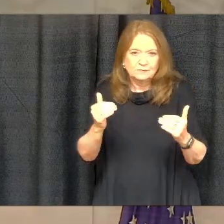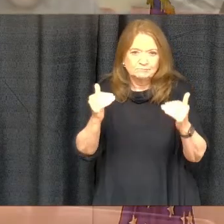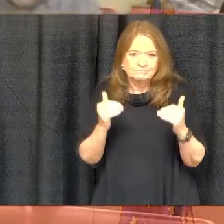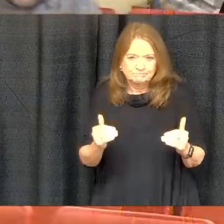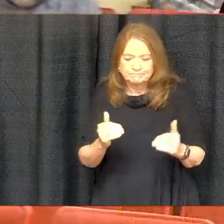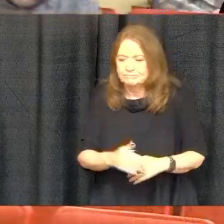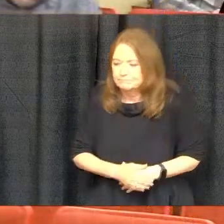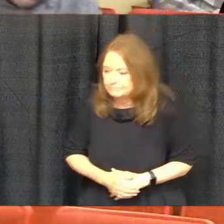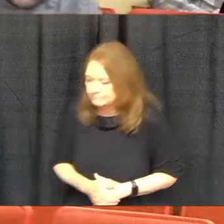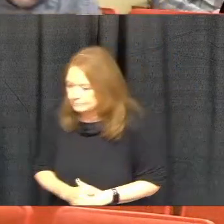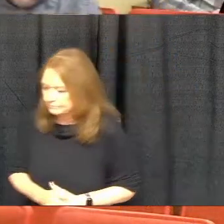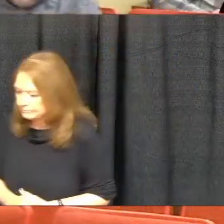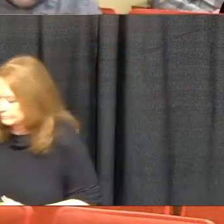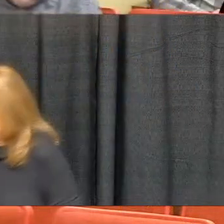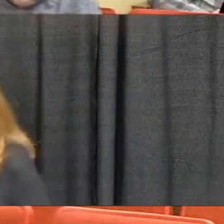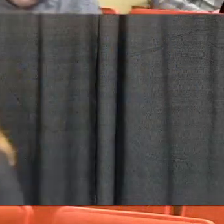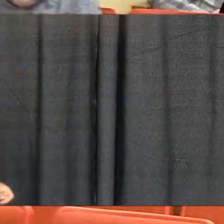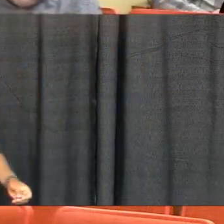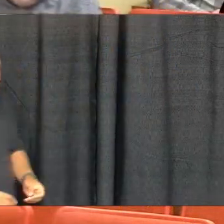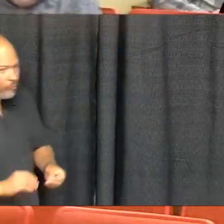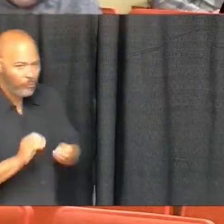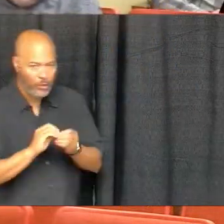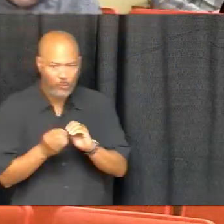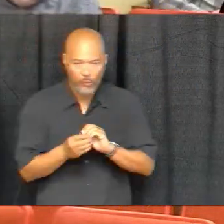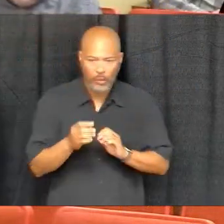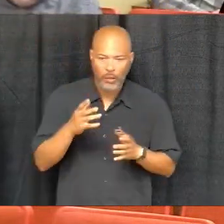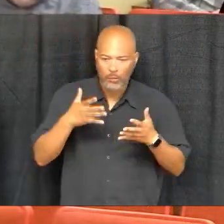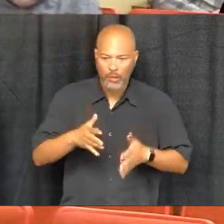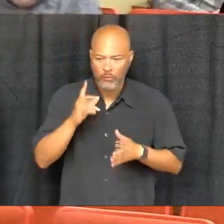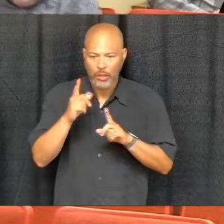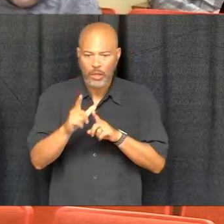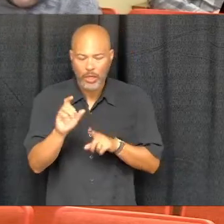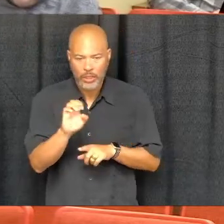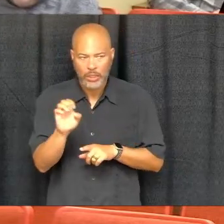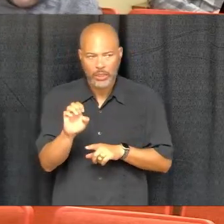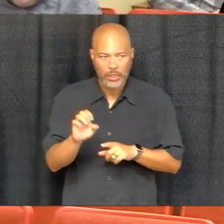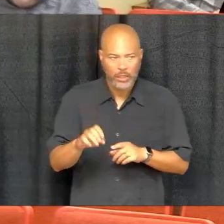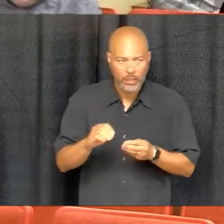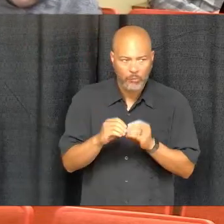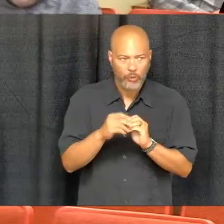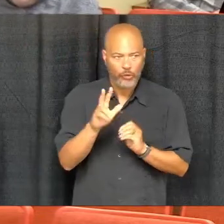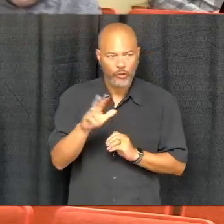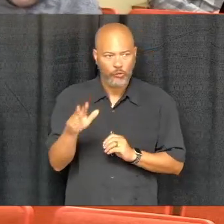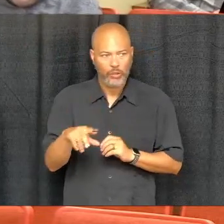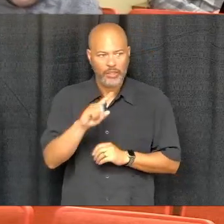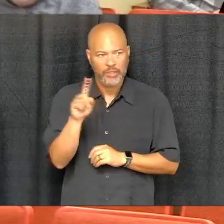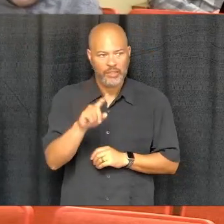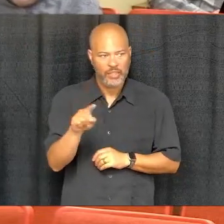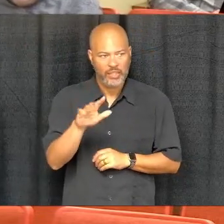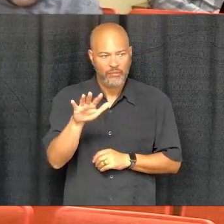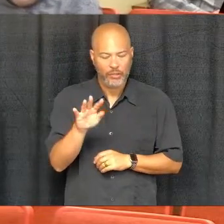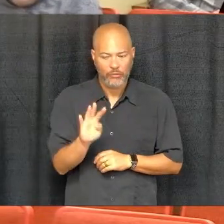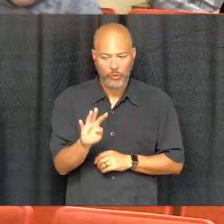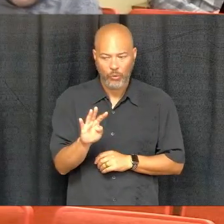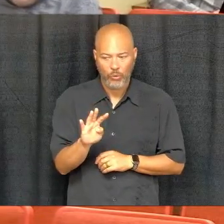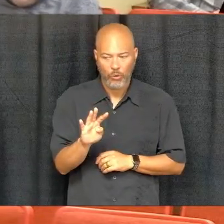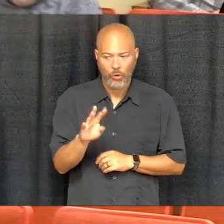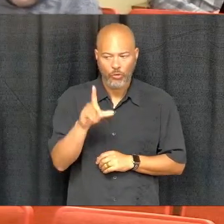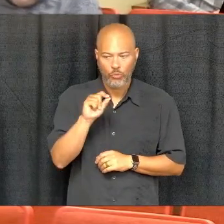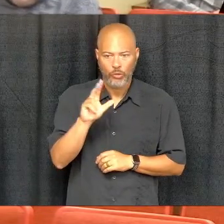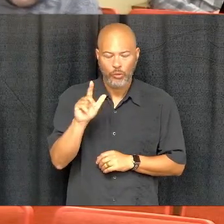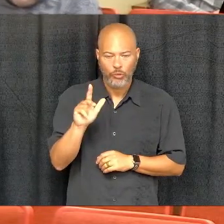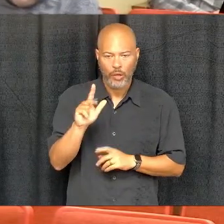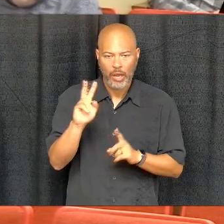item E, ordinance 33. Mr. Tyndall, please, sir. Planning Commission case Z54